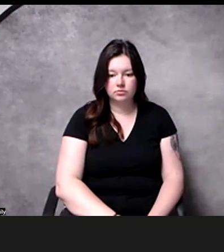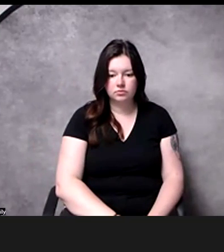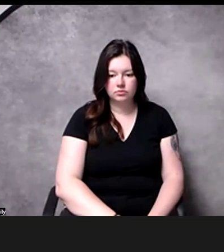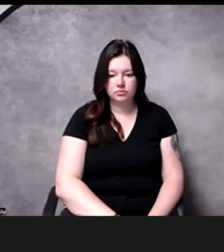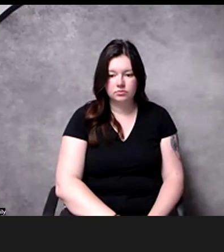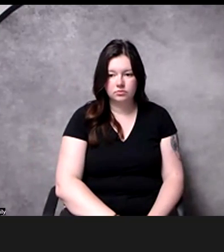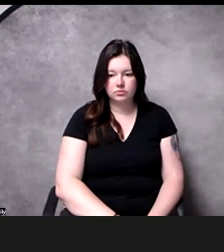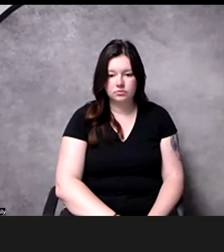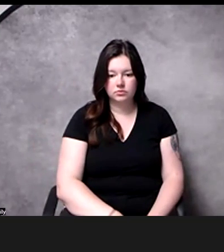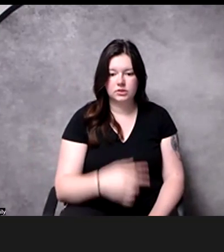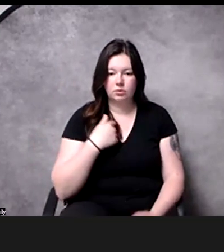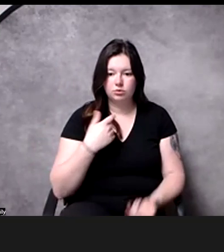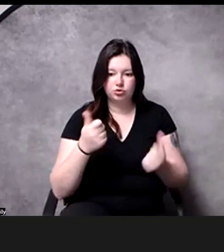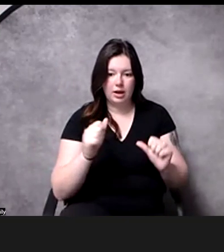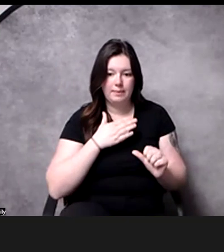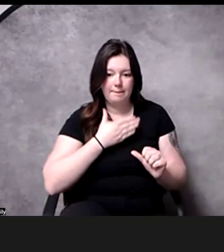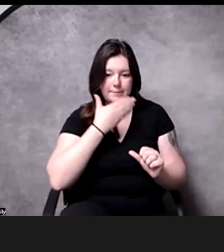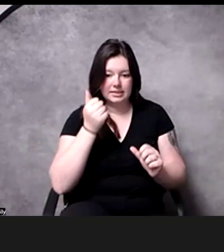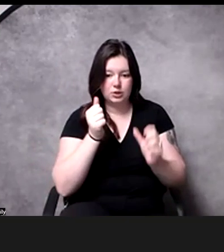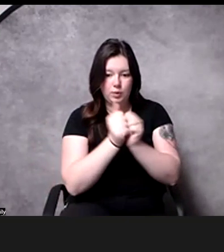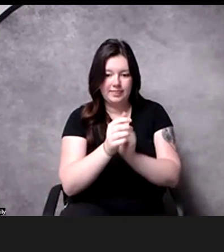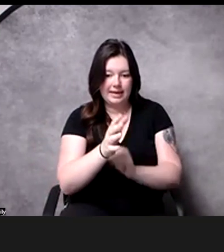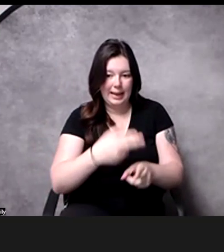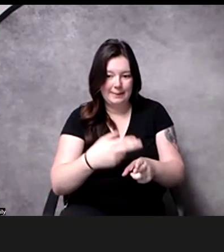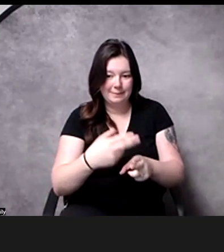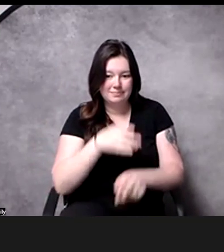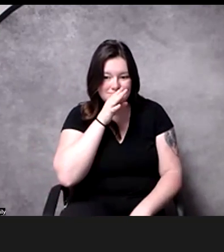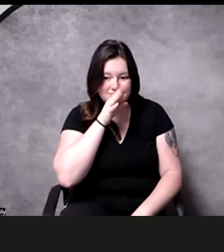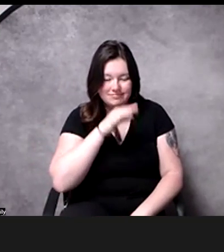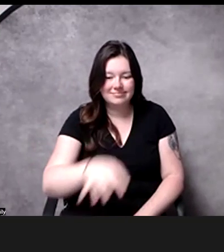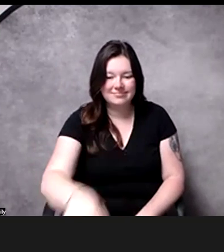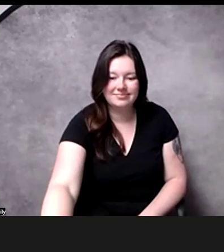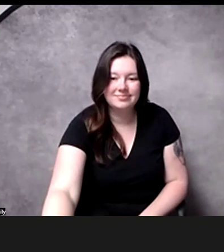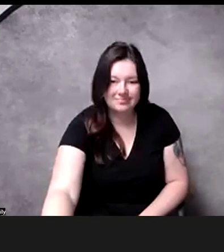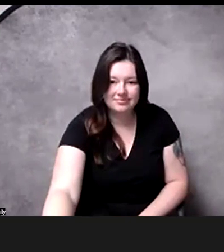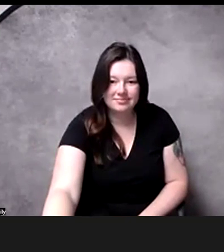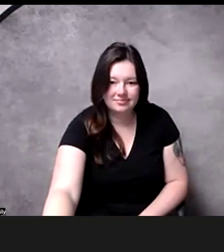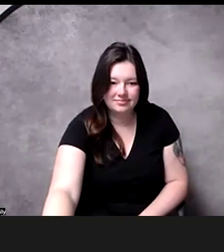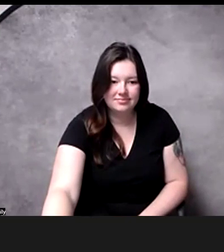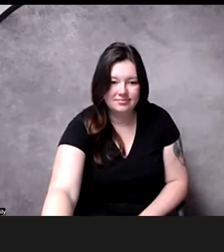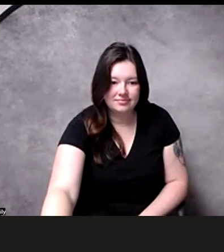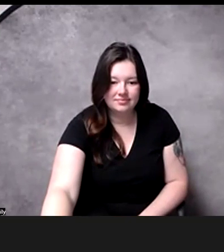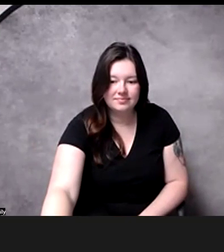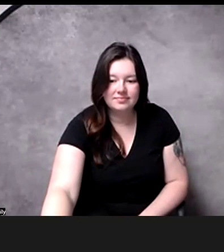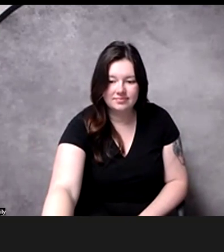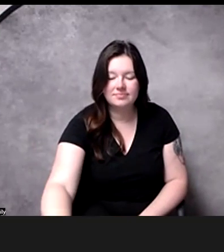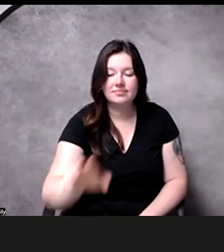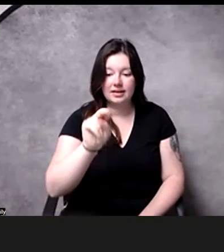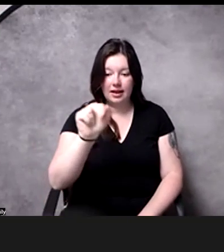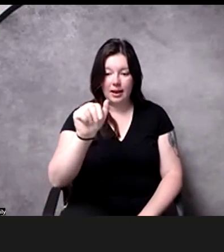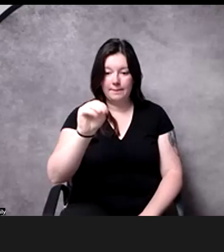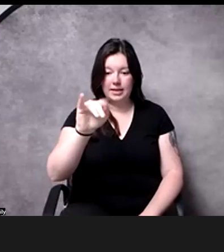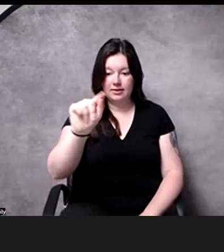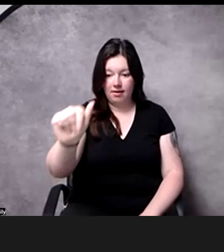I'll do the best I can with the names. Namita, you should have access. Yeah, that's me, Namita. So I'm still